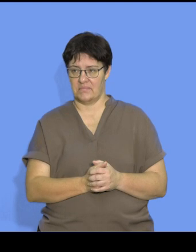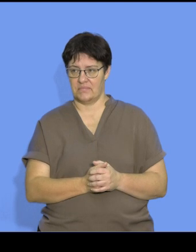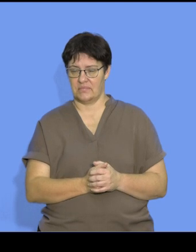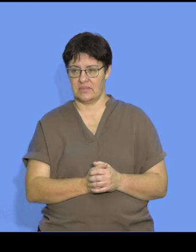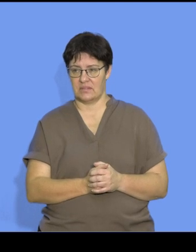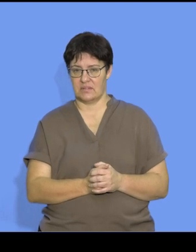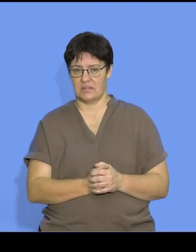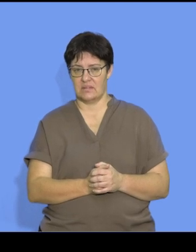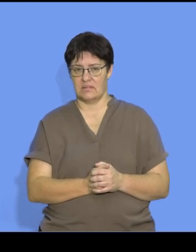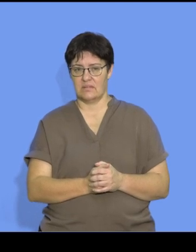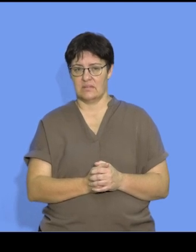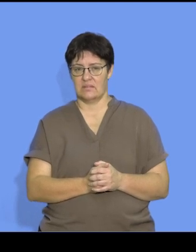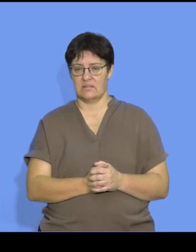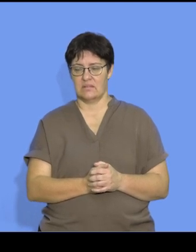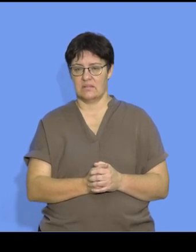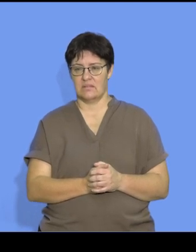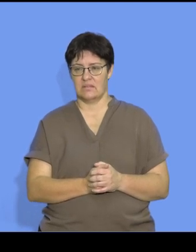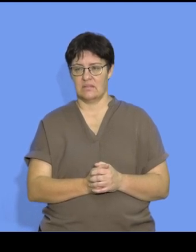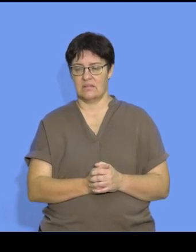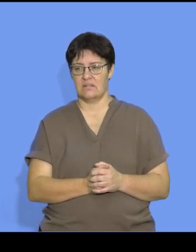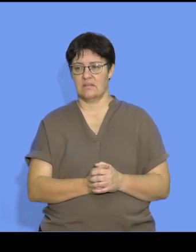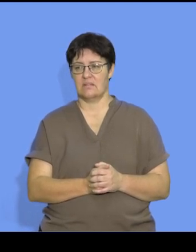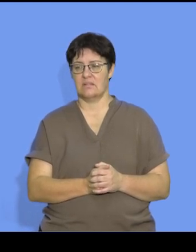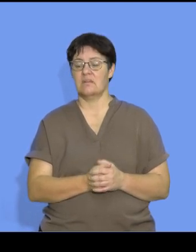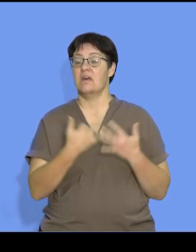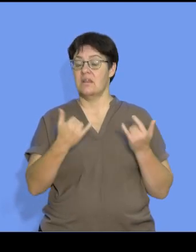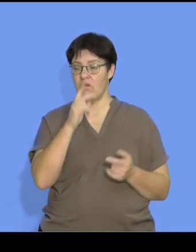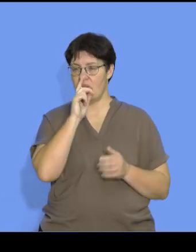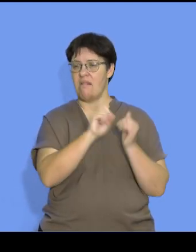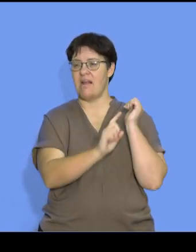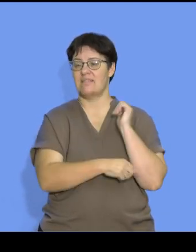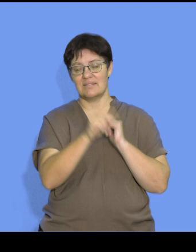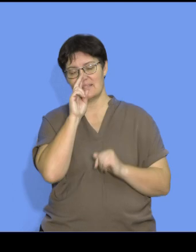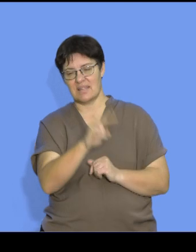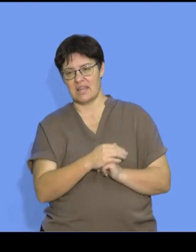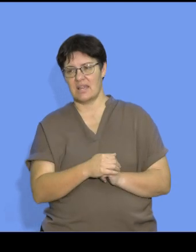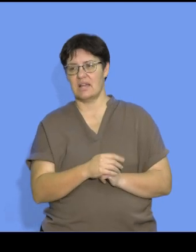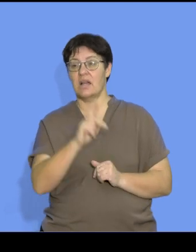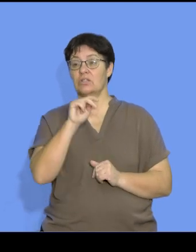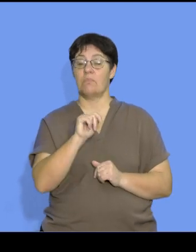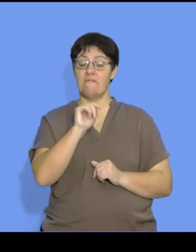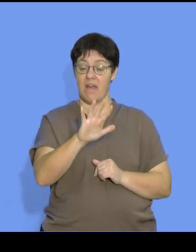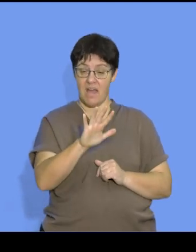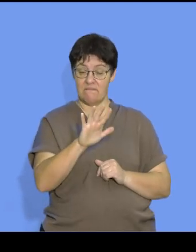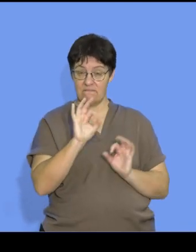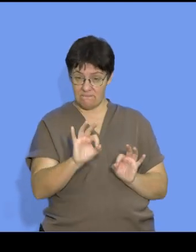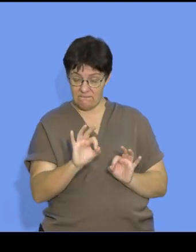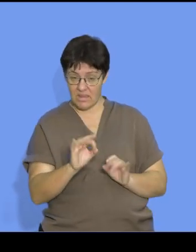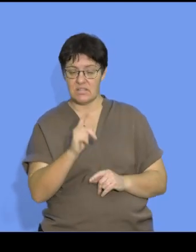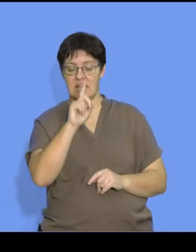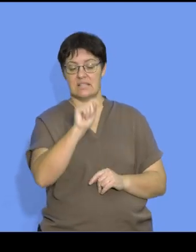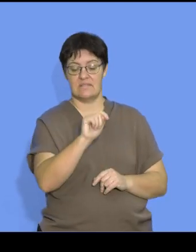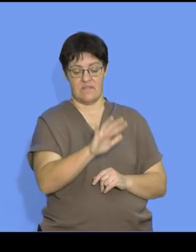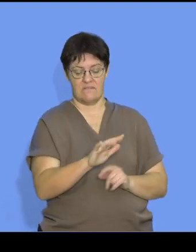are correct. I'm then going to see, last but not least, if term 5 is correct. I'm going to say